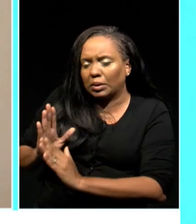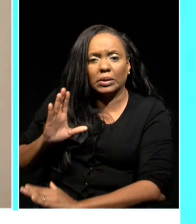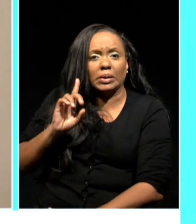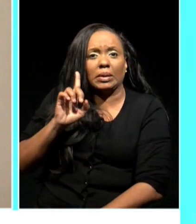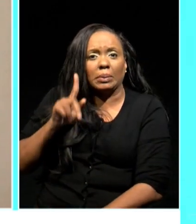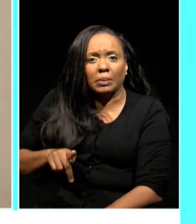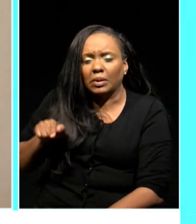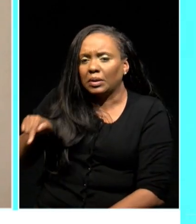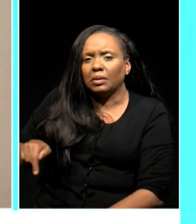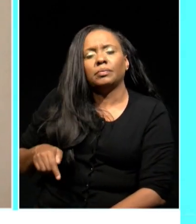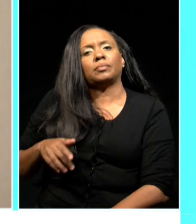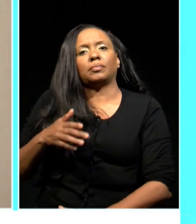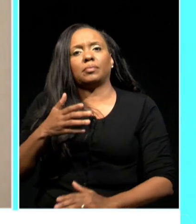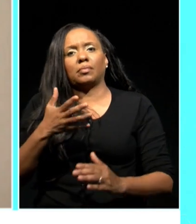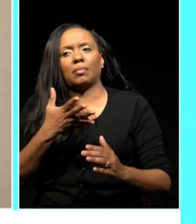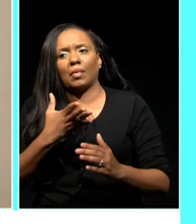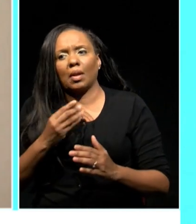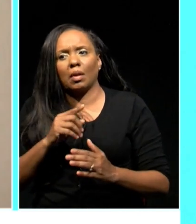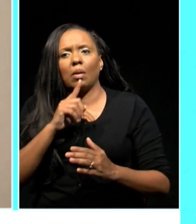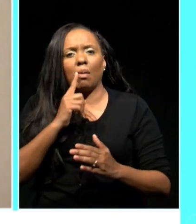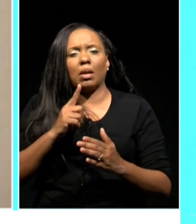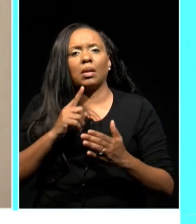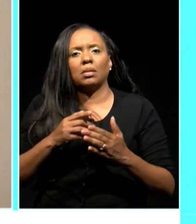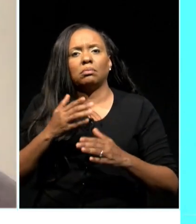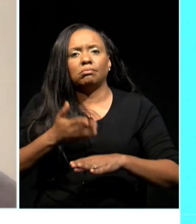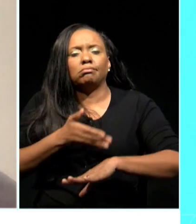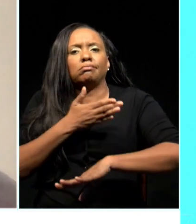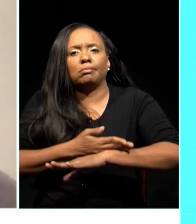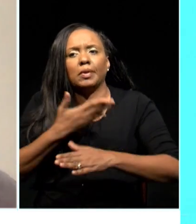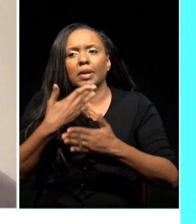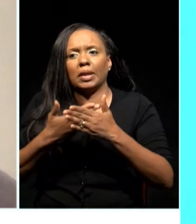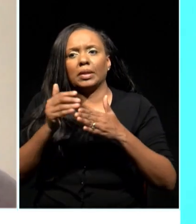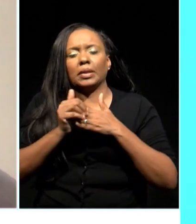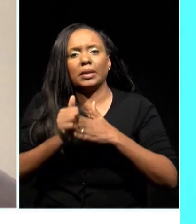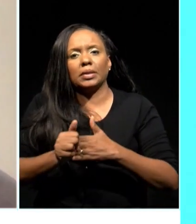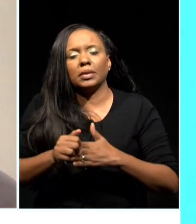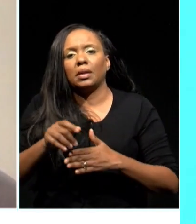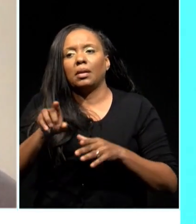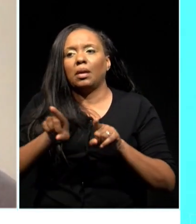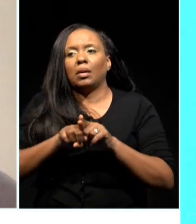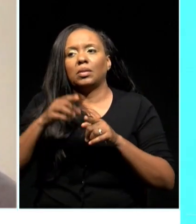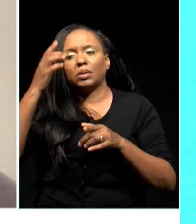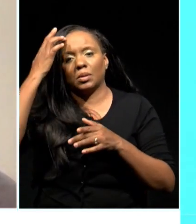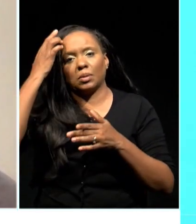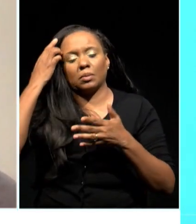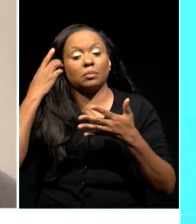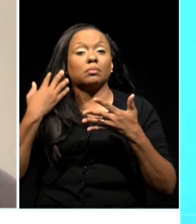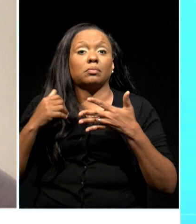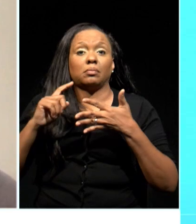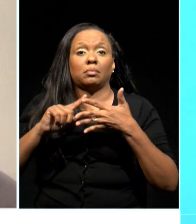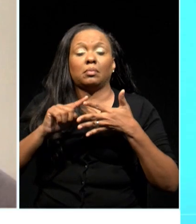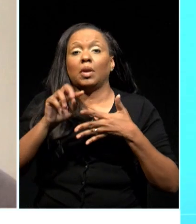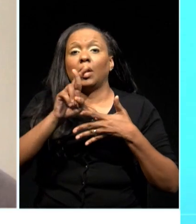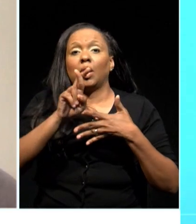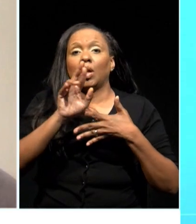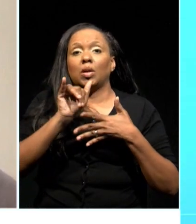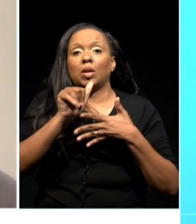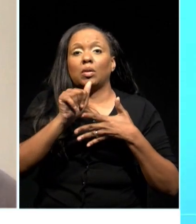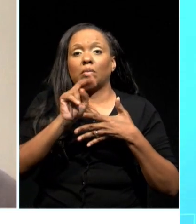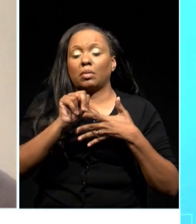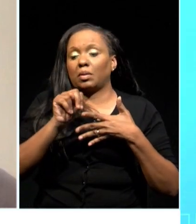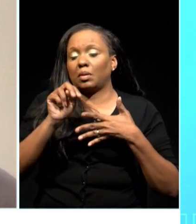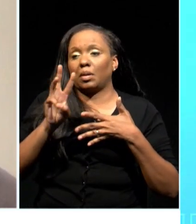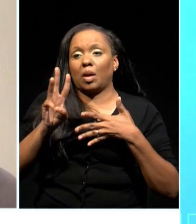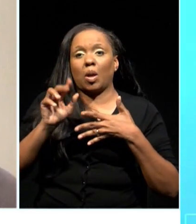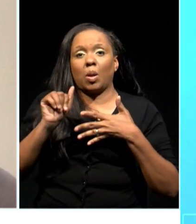and a presidency like his and a political leadership like his. There's also individuals that Ryan Walters, as you mentioned. But had